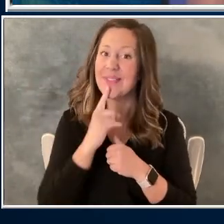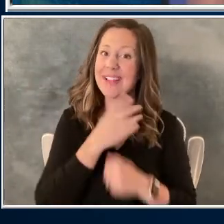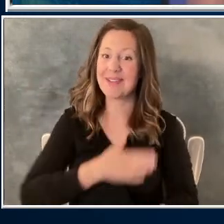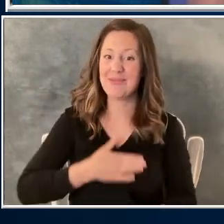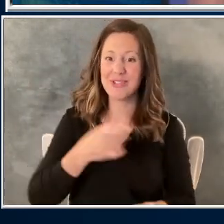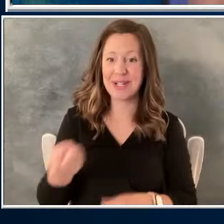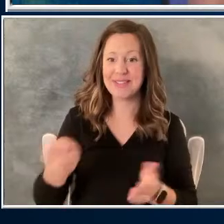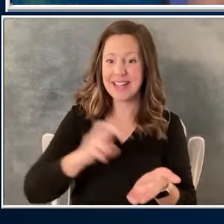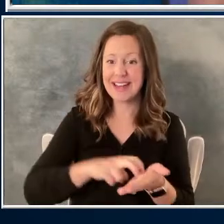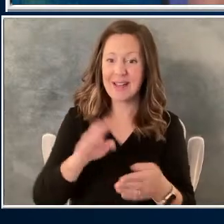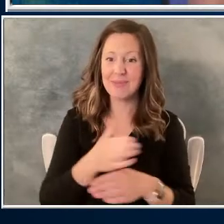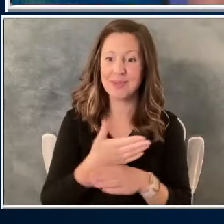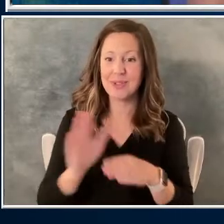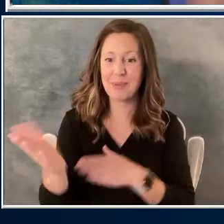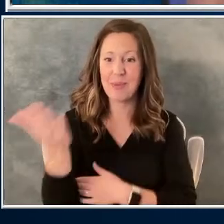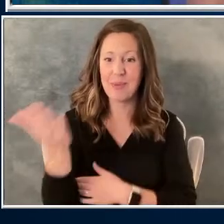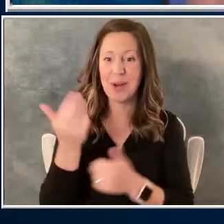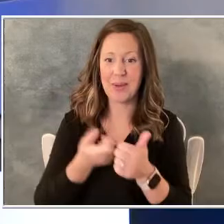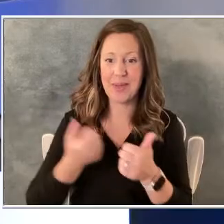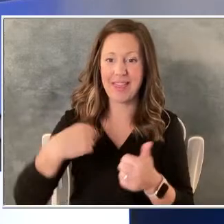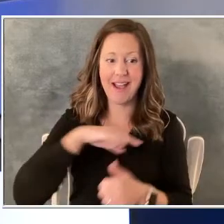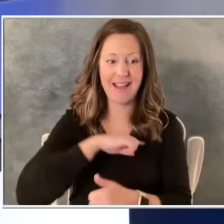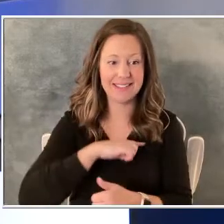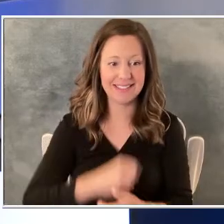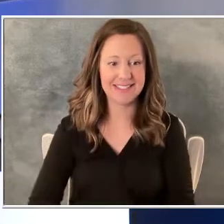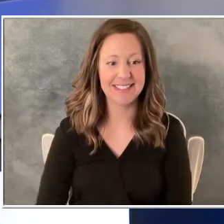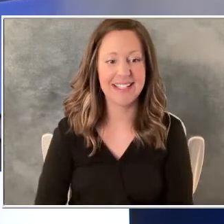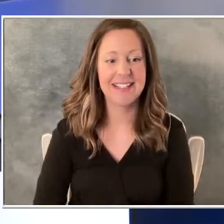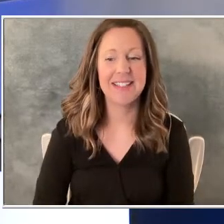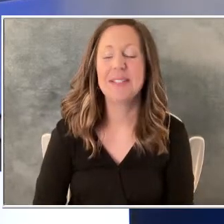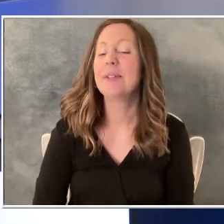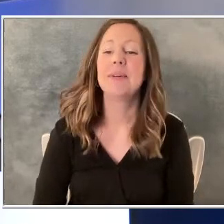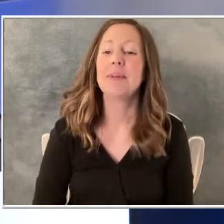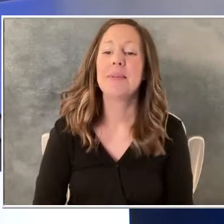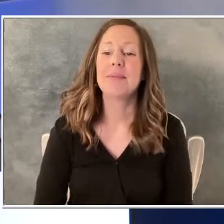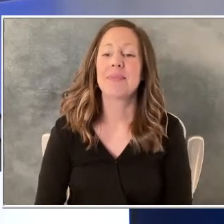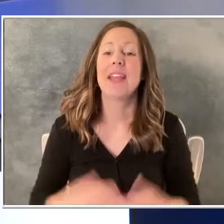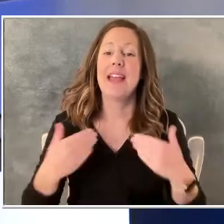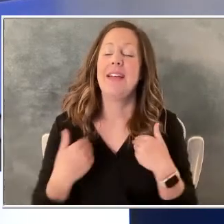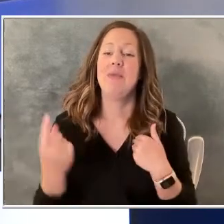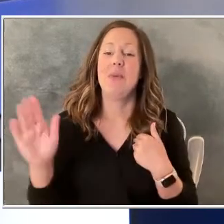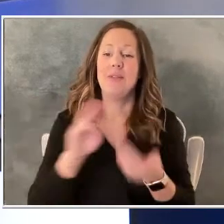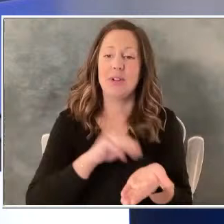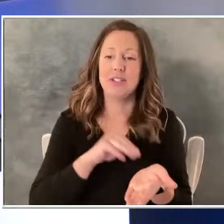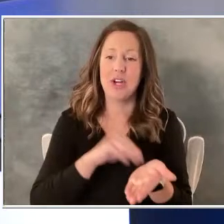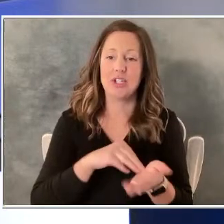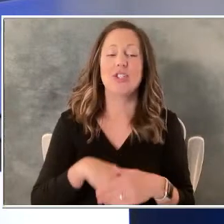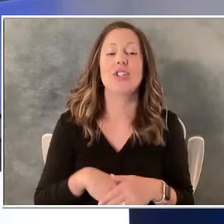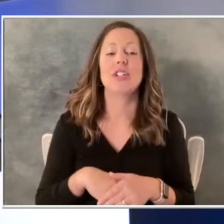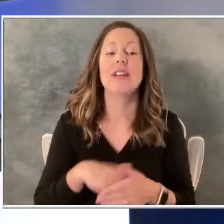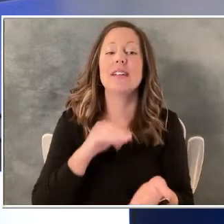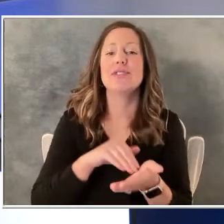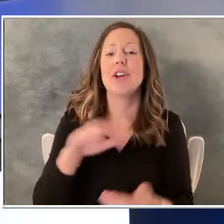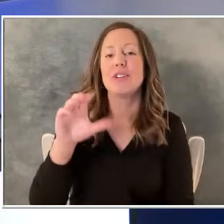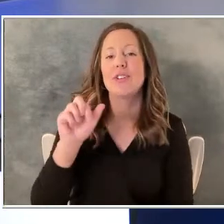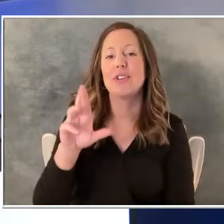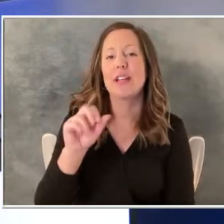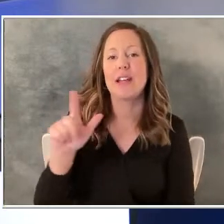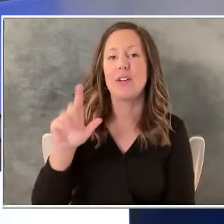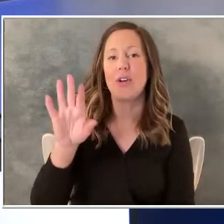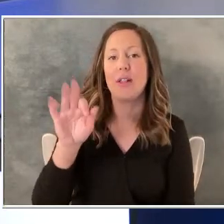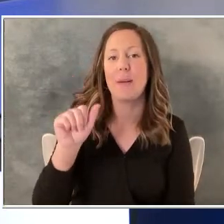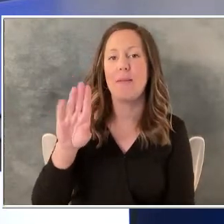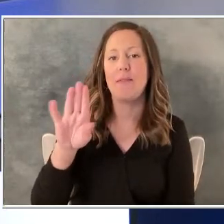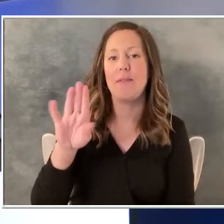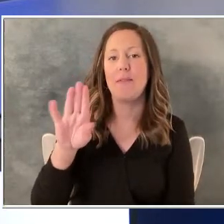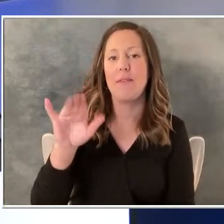your morning with us to share your story. In studio, we have one of your doctors, breast medical oncologist, Dr. Carol Fabian. Dr. Fabian